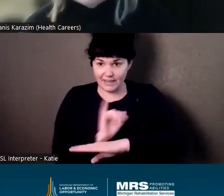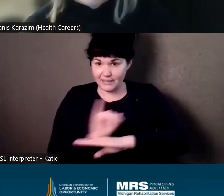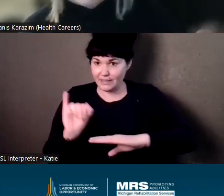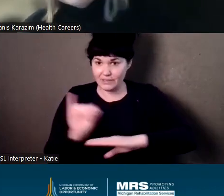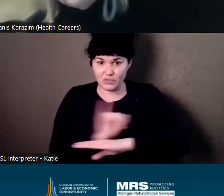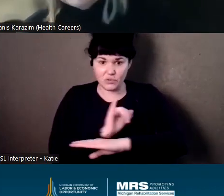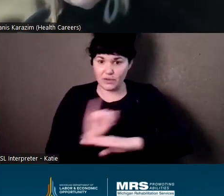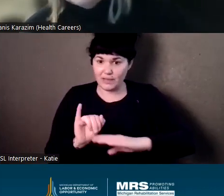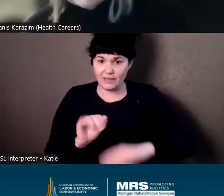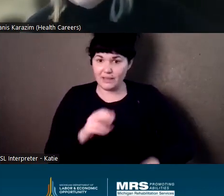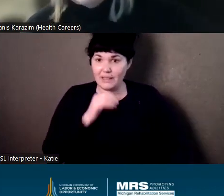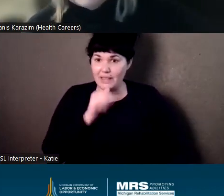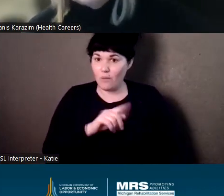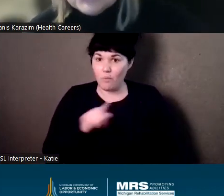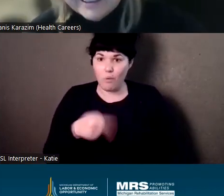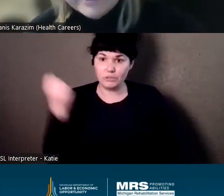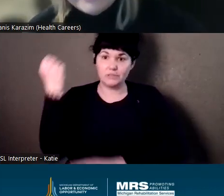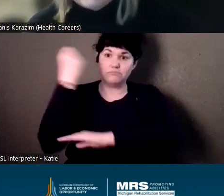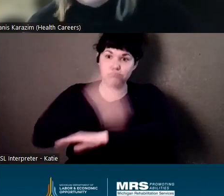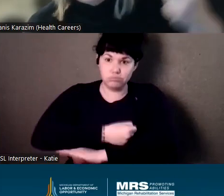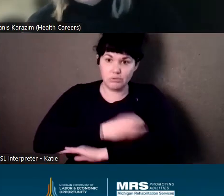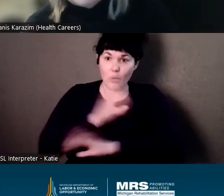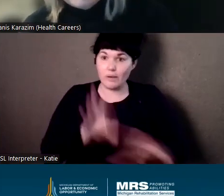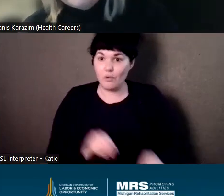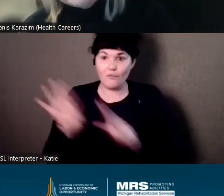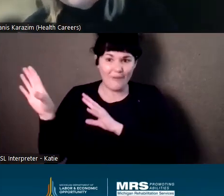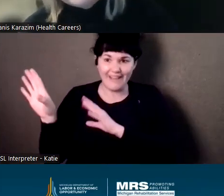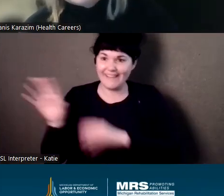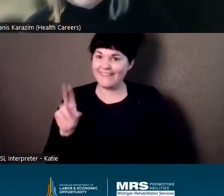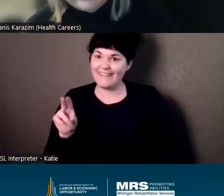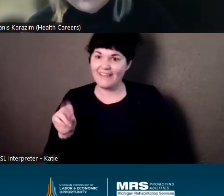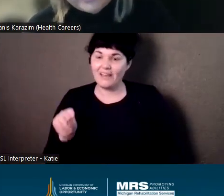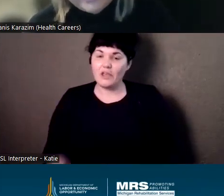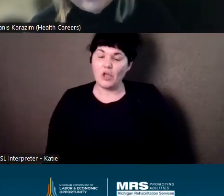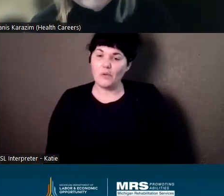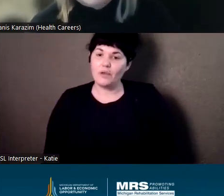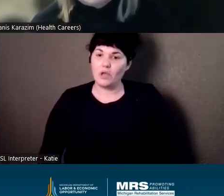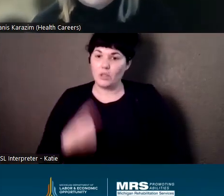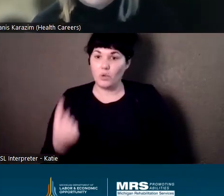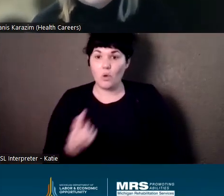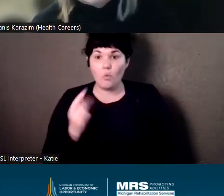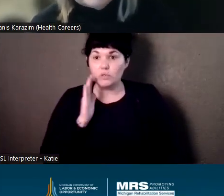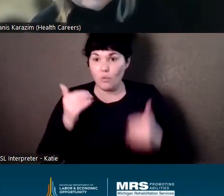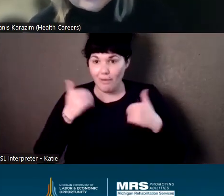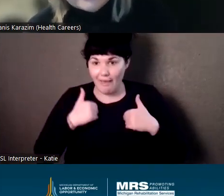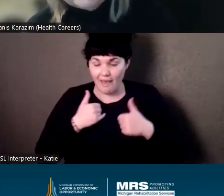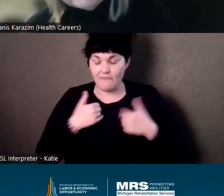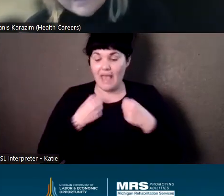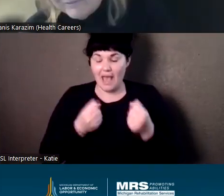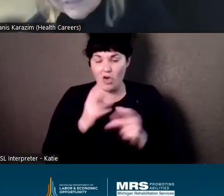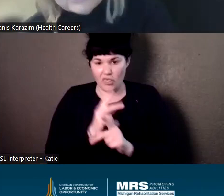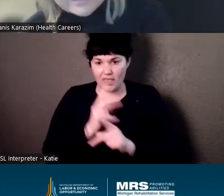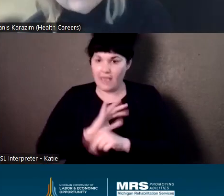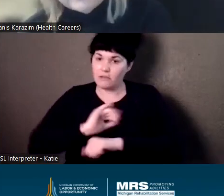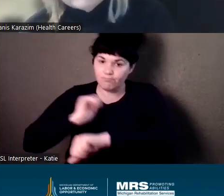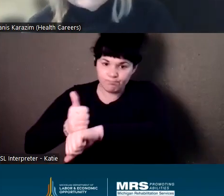pull up stakes and move out of the country. There will always be healthcare. Those jobs,